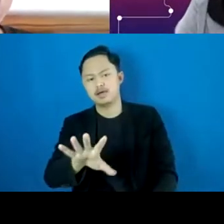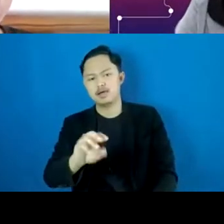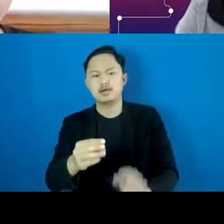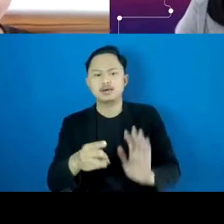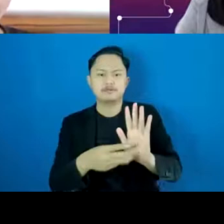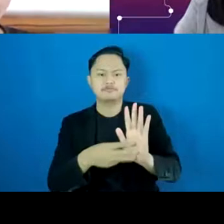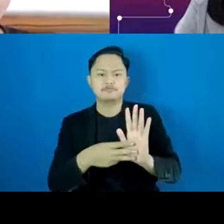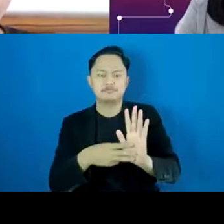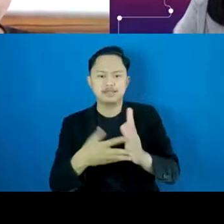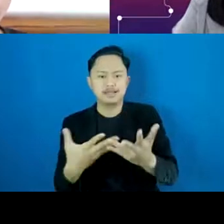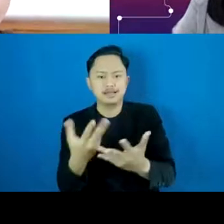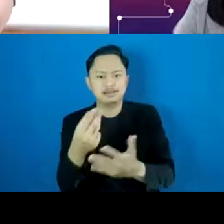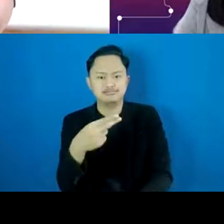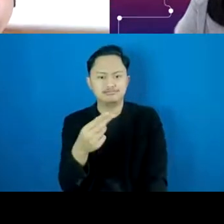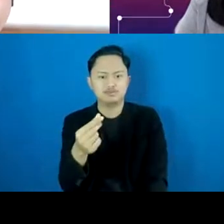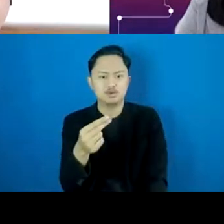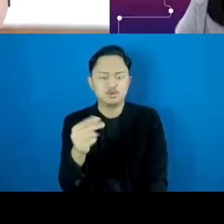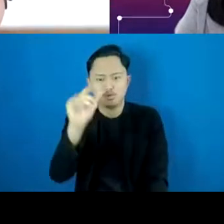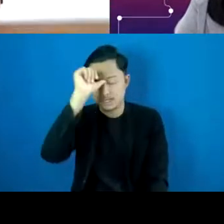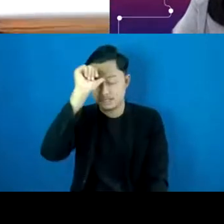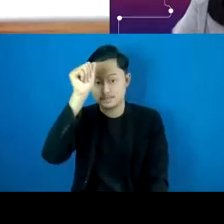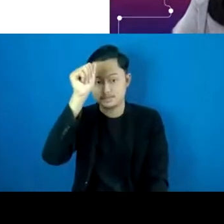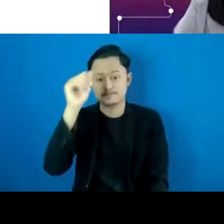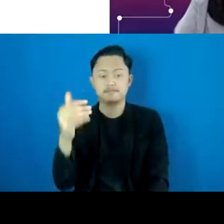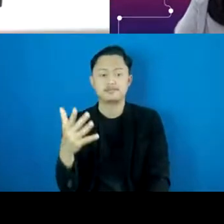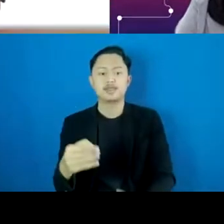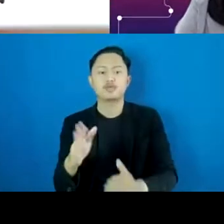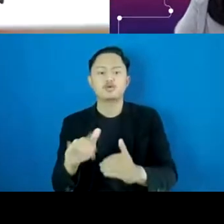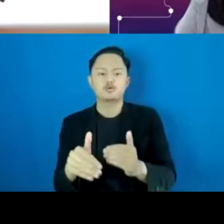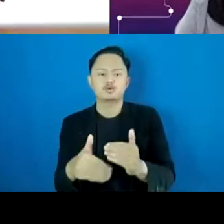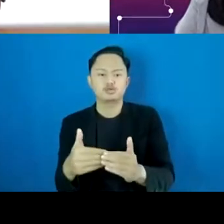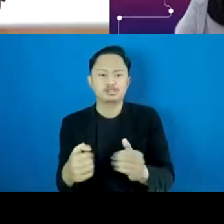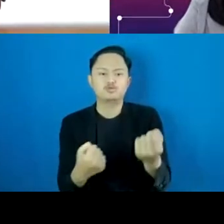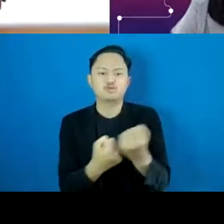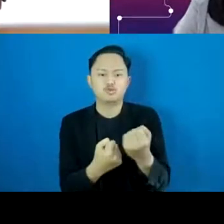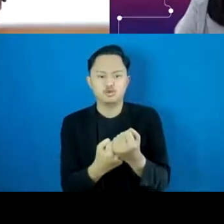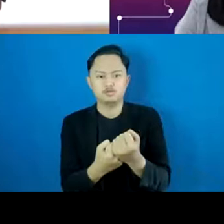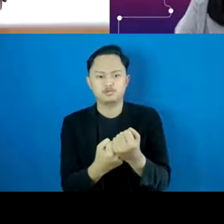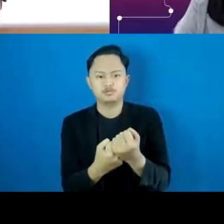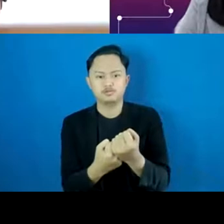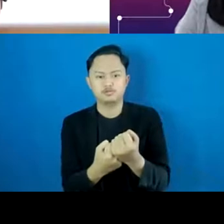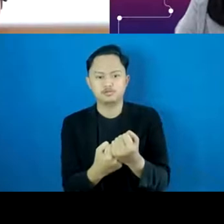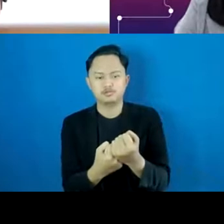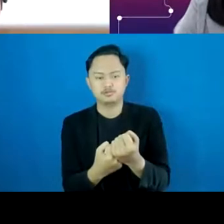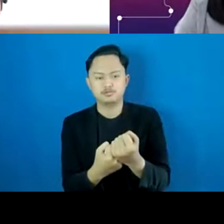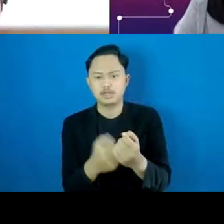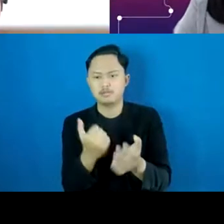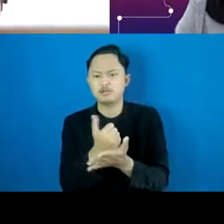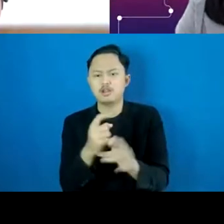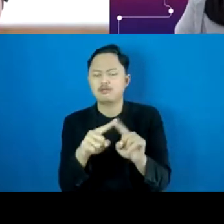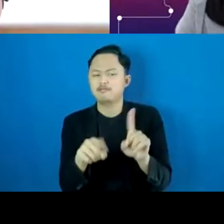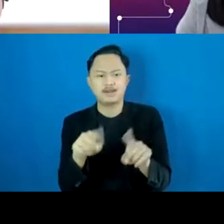subsidy for each bus. This is a central government support. Now, various states are giving various other benefits